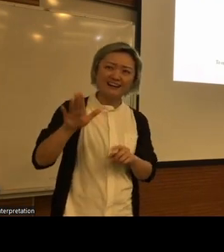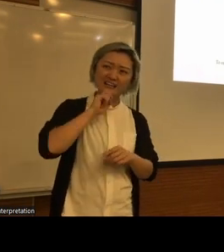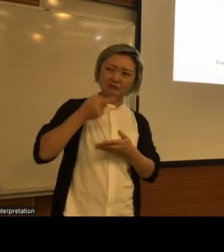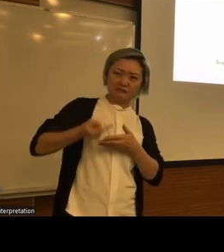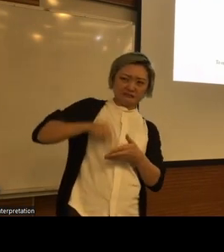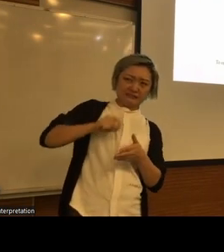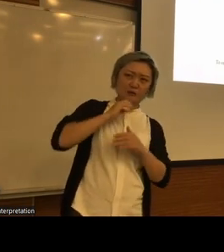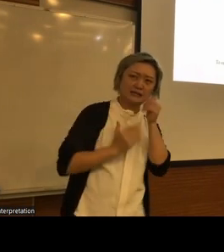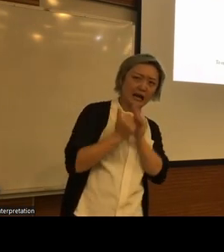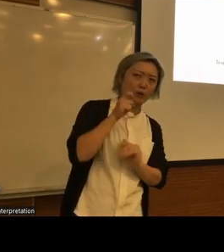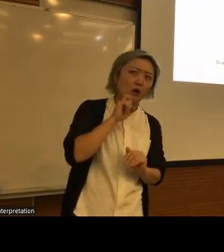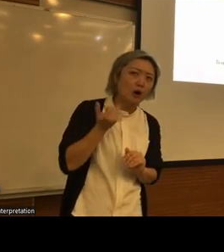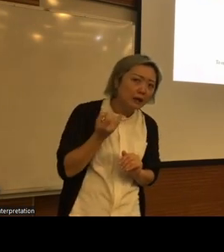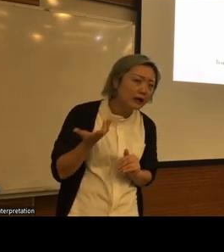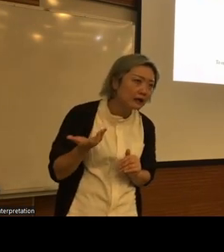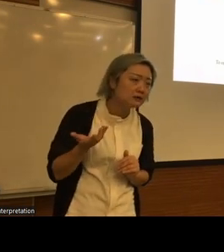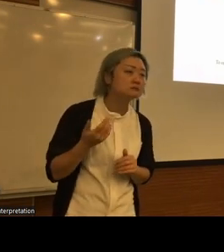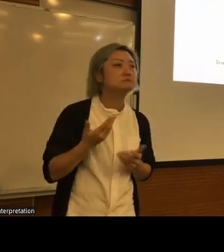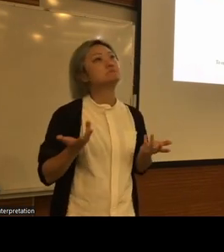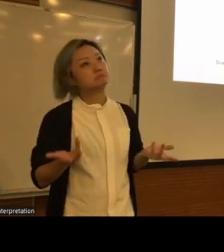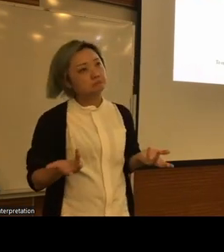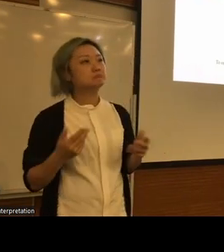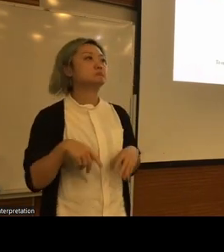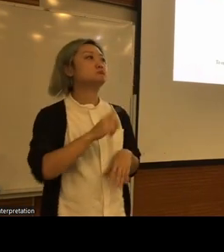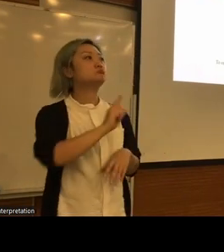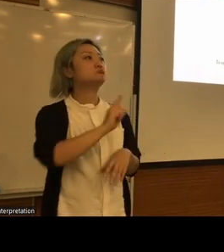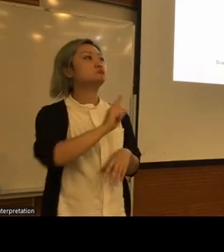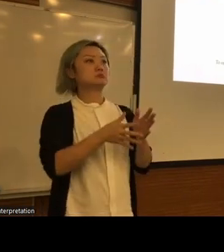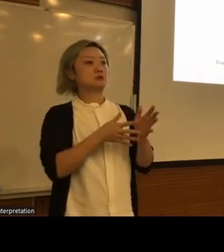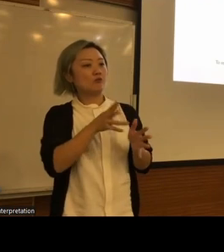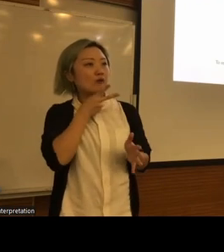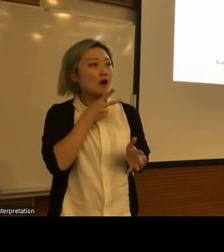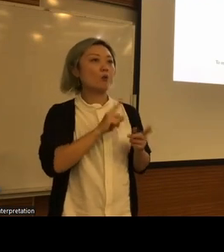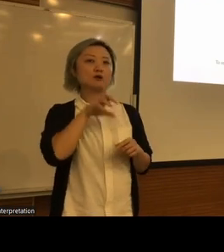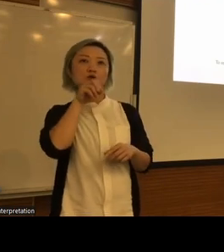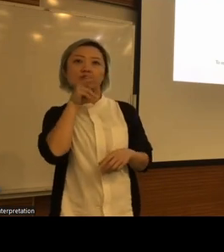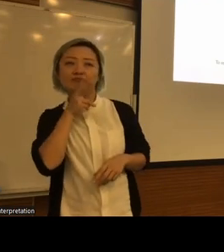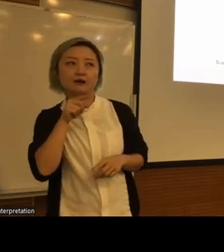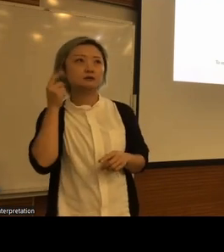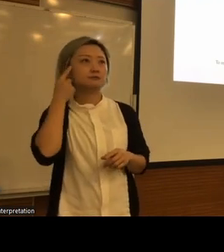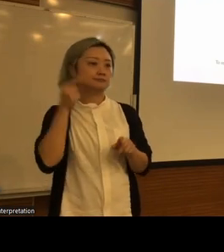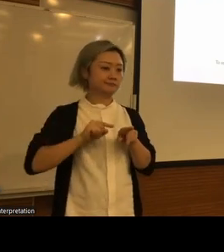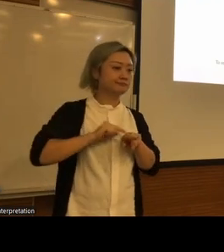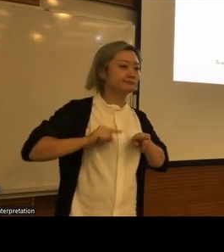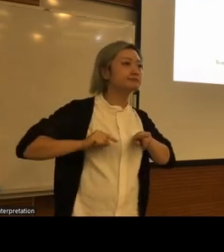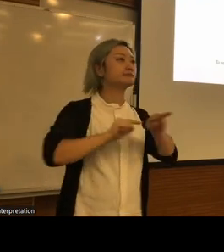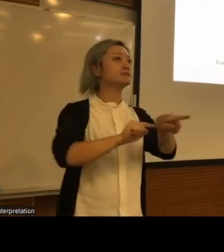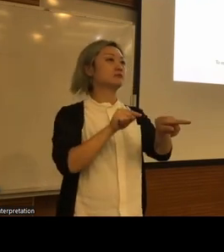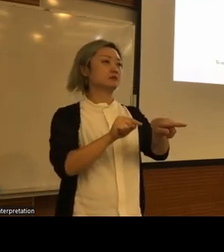techniques? I have not heard people doing this when people do sign language